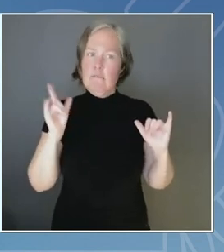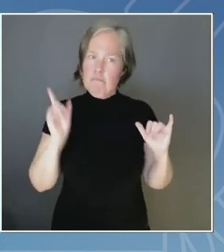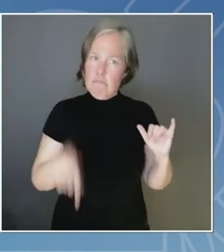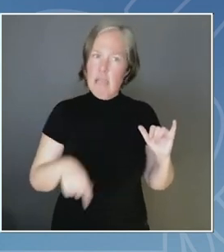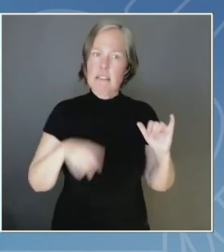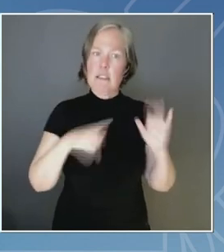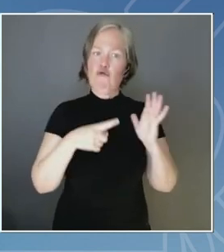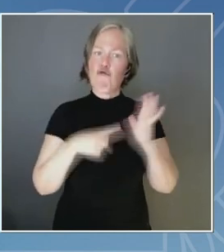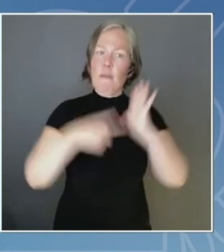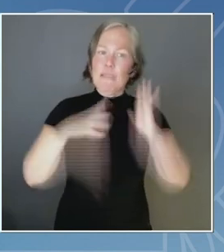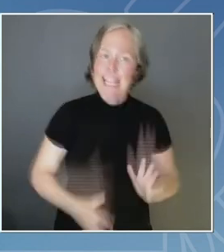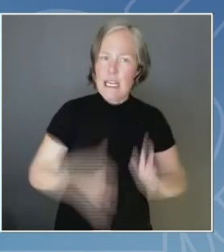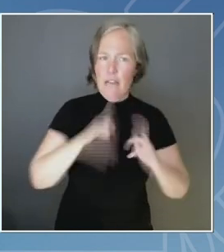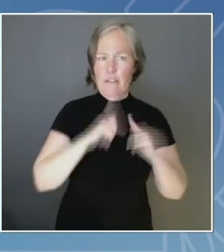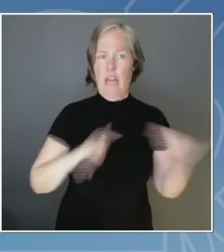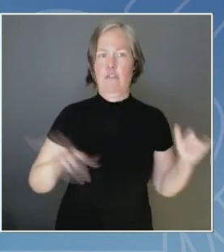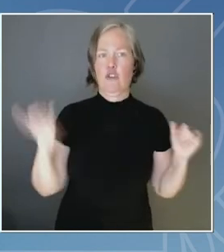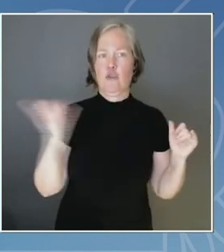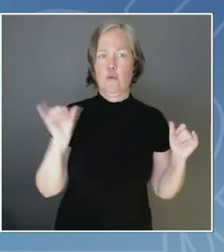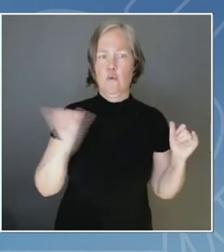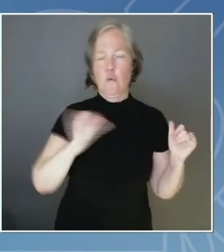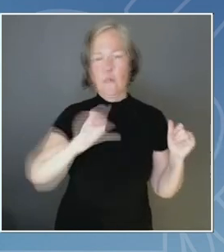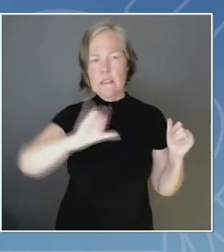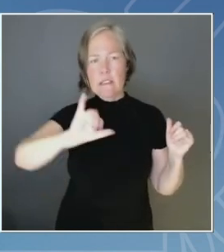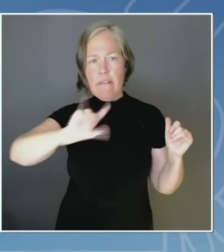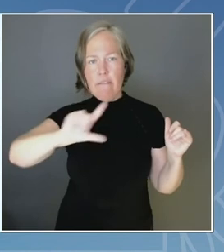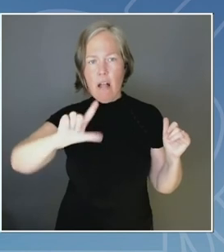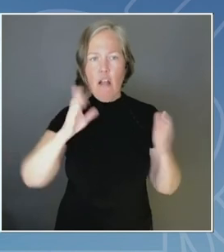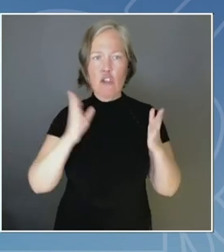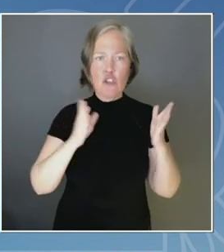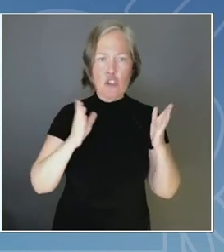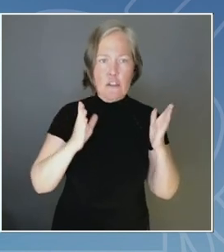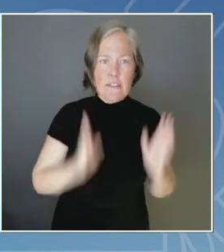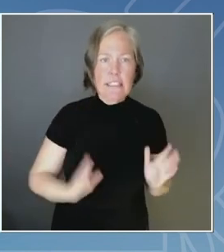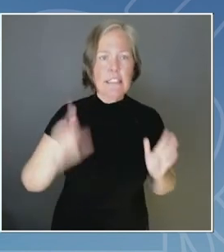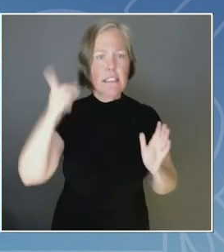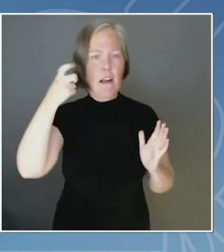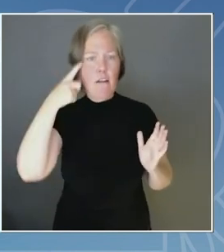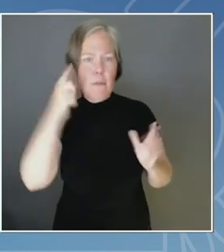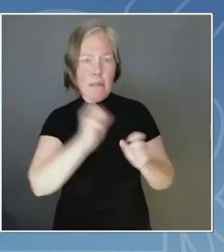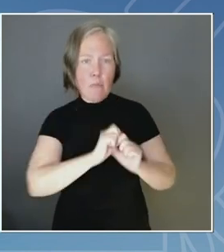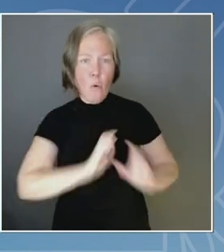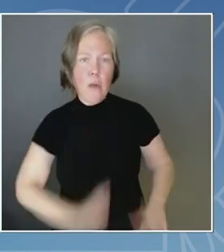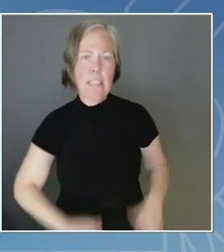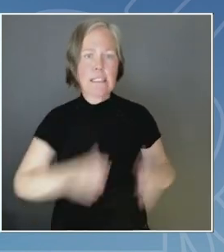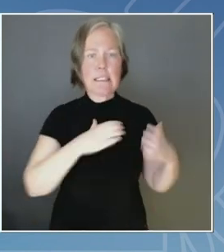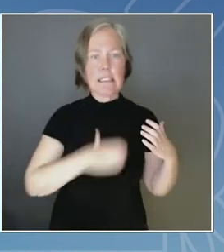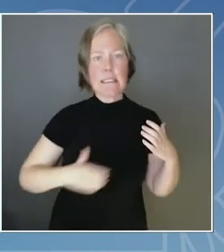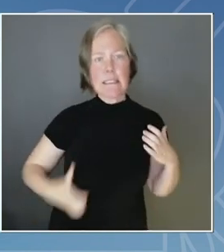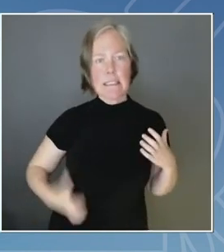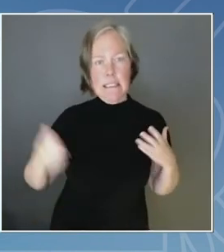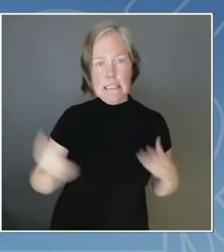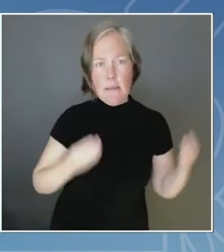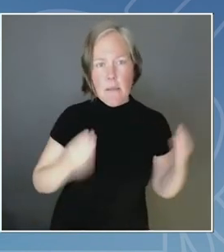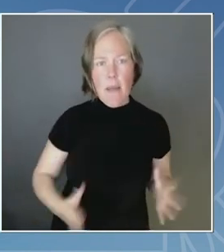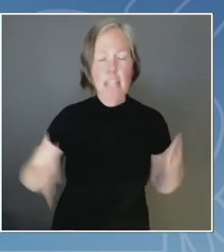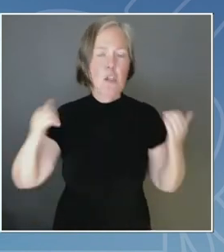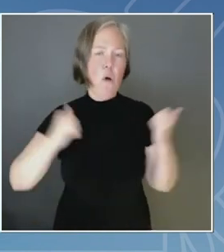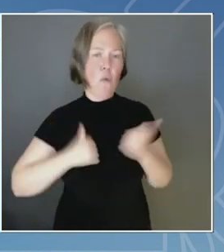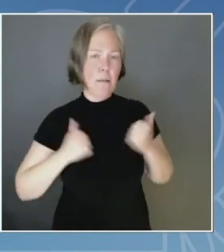inclusive set of civil service professionals and diplomats and military that represent us,